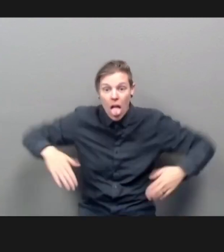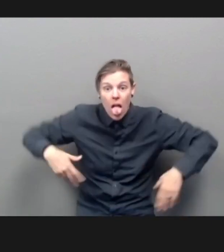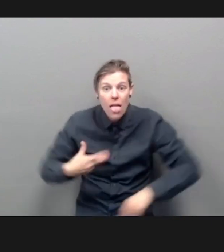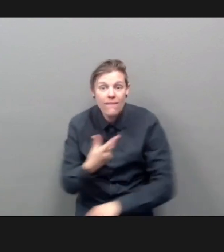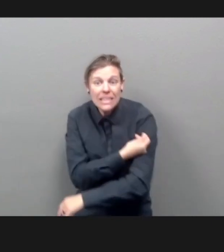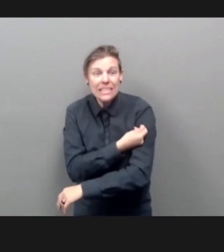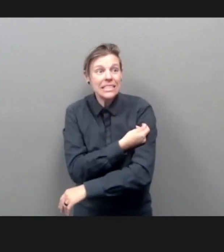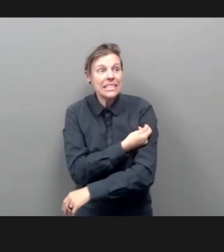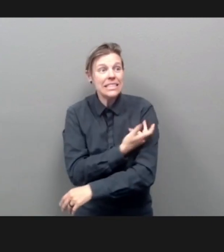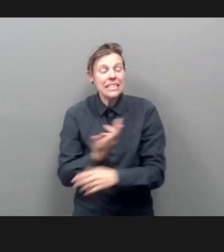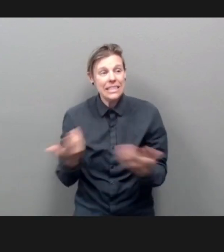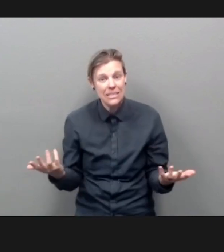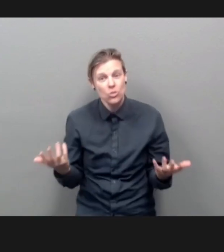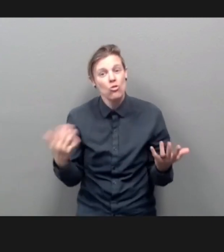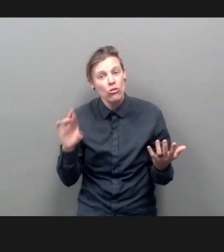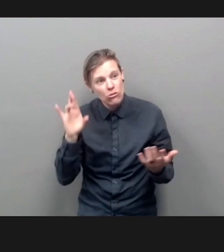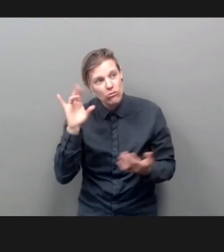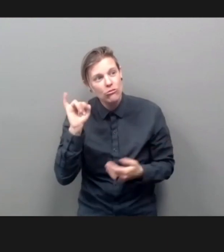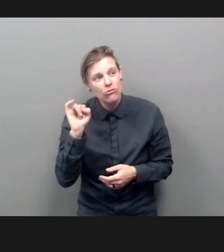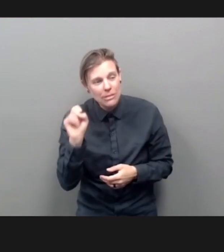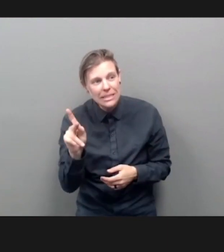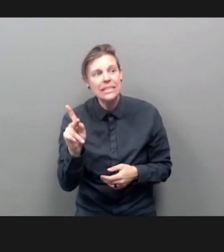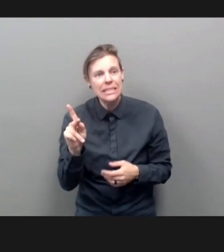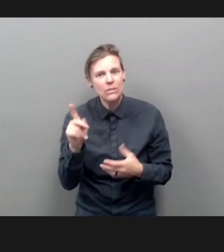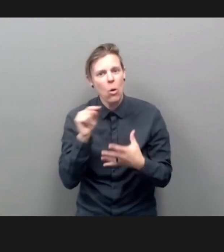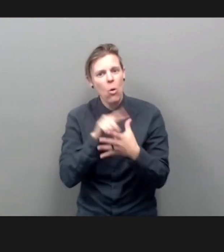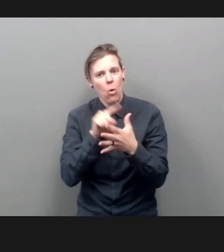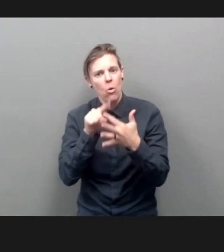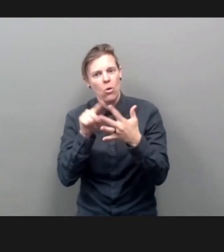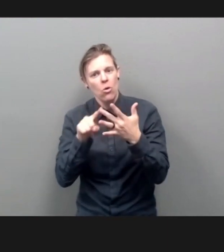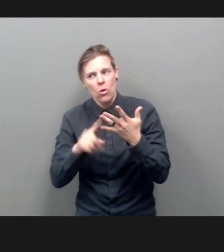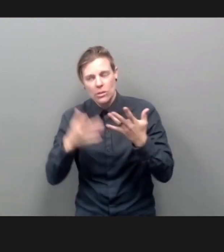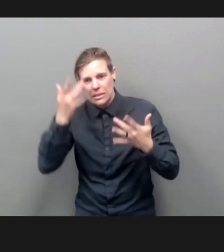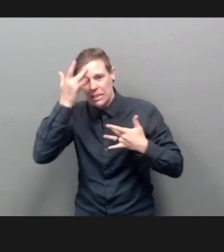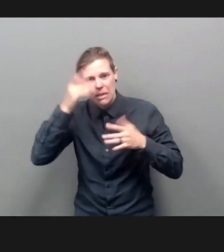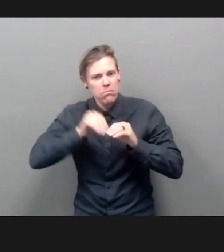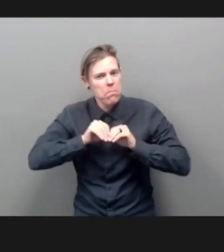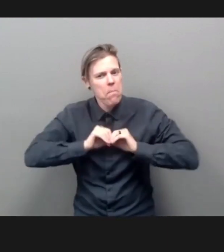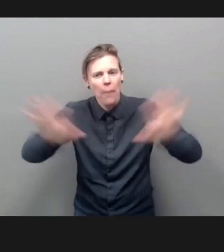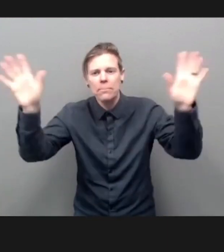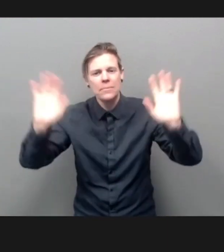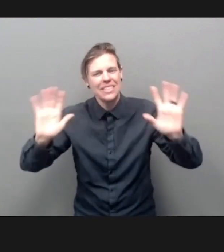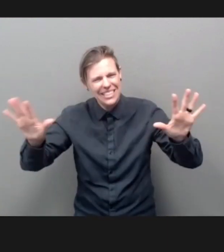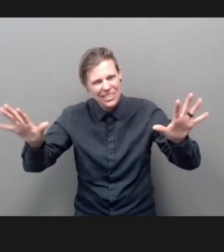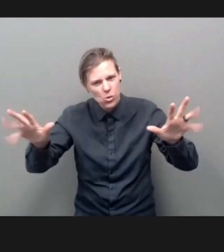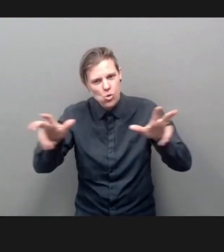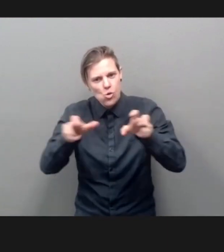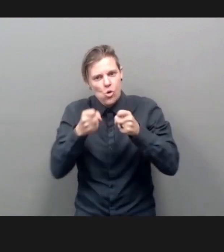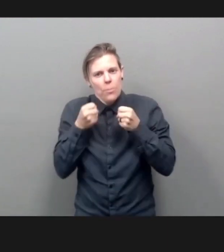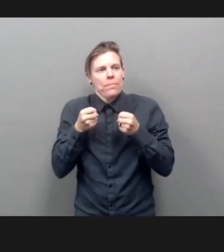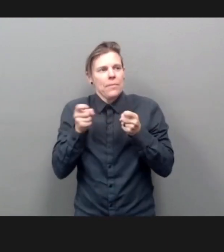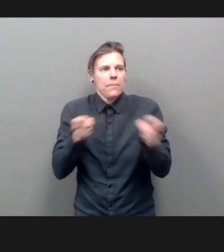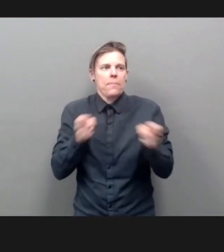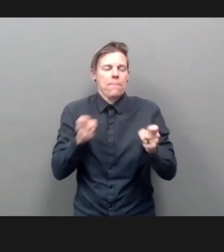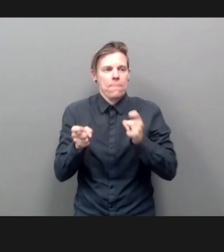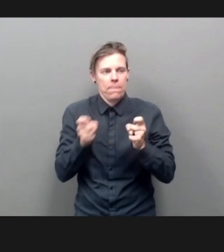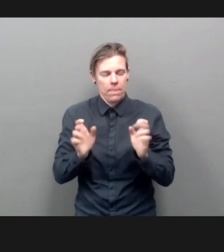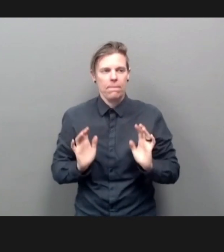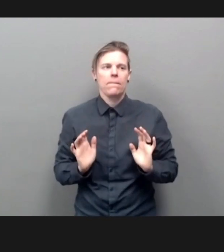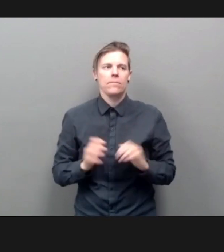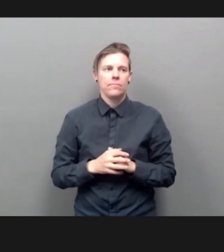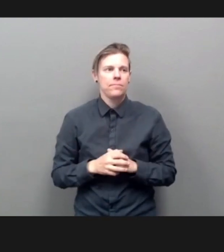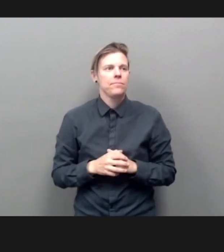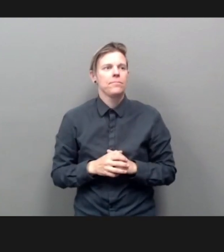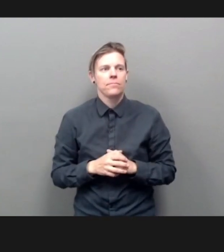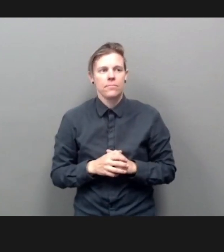or they have underlying conditions, those are rare, but there are some, that don't allow them to be vaccinated